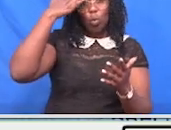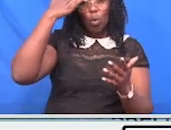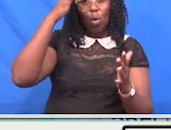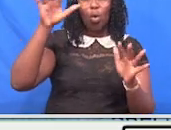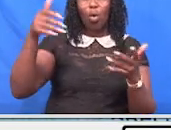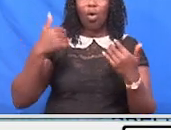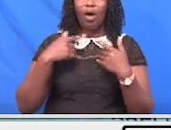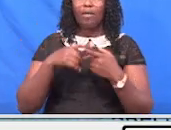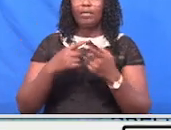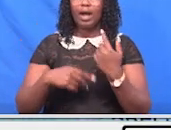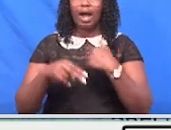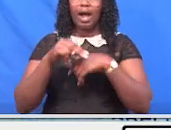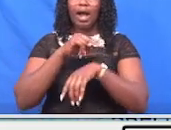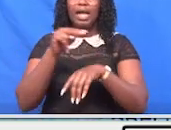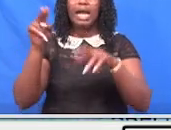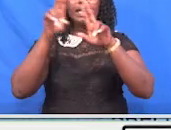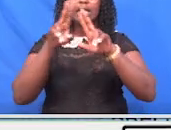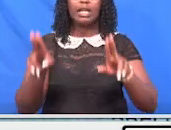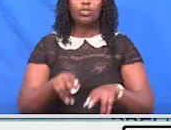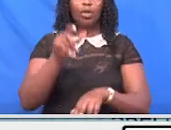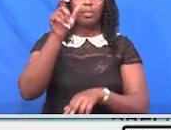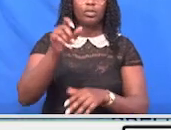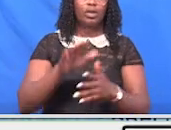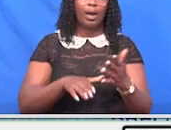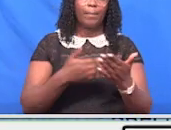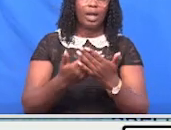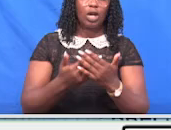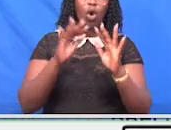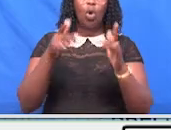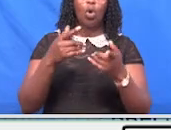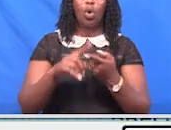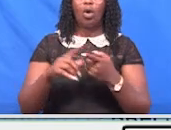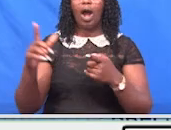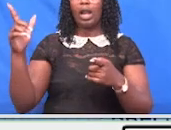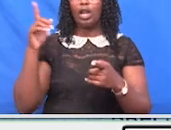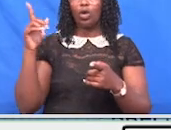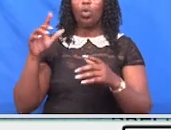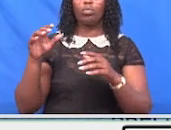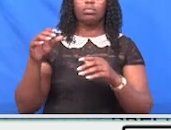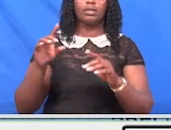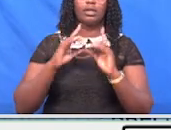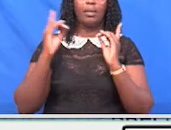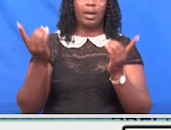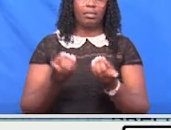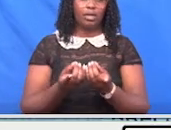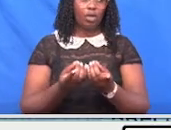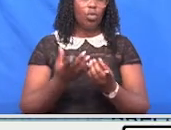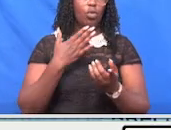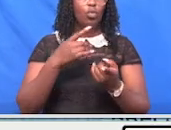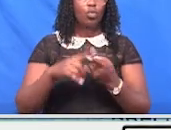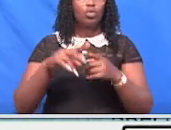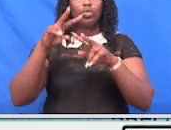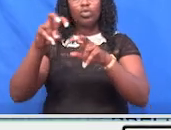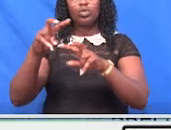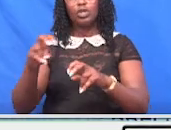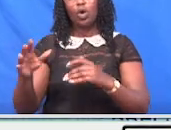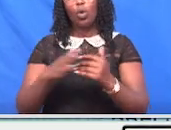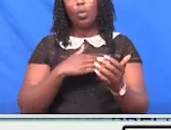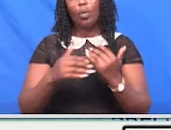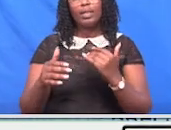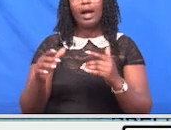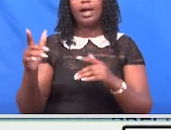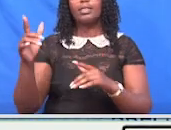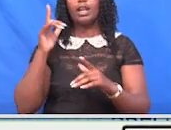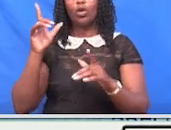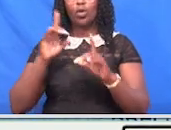natural person applying or a legal entity. So that includes companies. So we check whether the legal entity is either a foreign